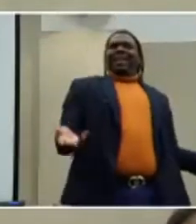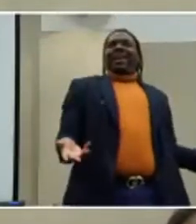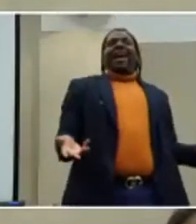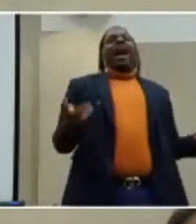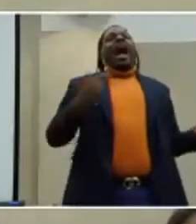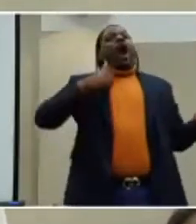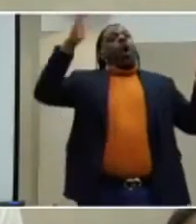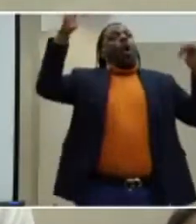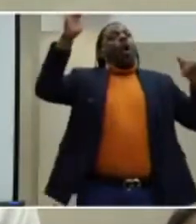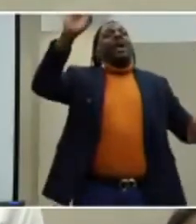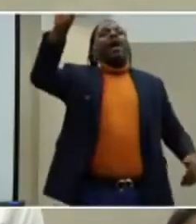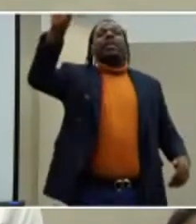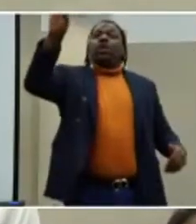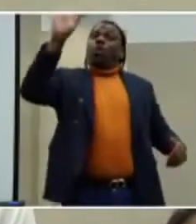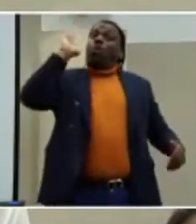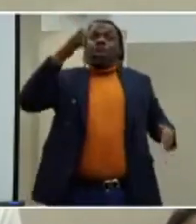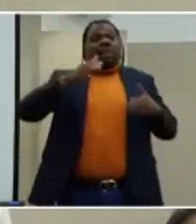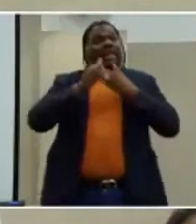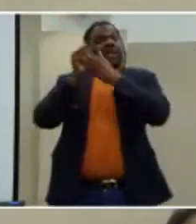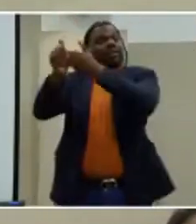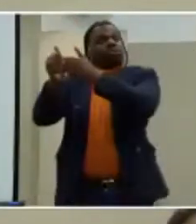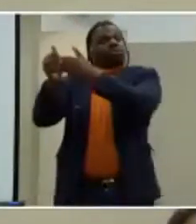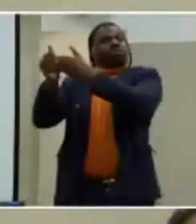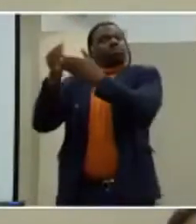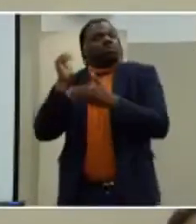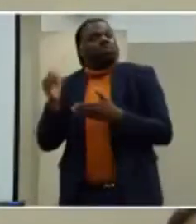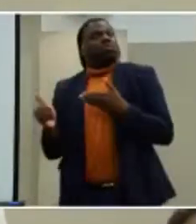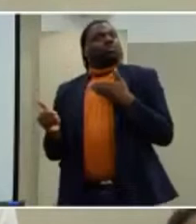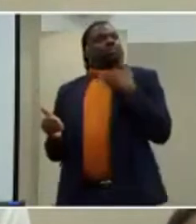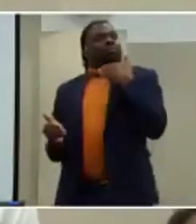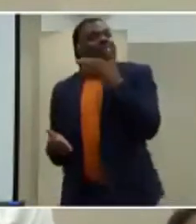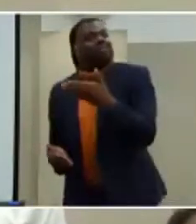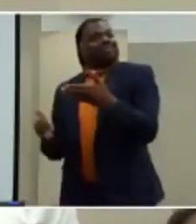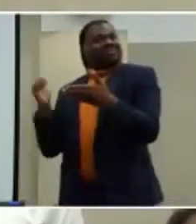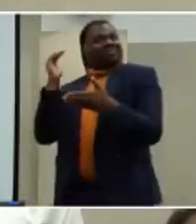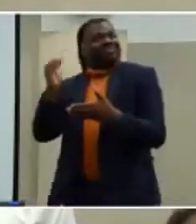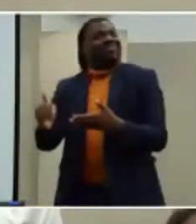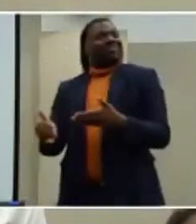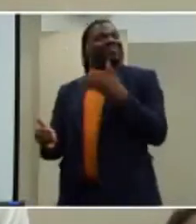Maryland would take a lead in this and start to put